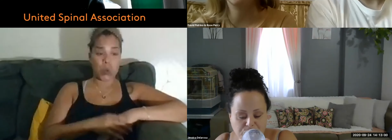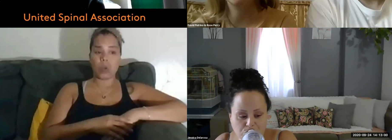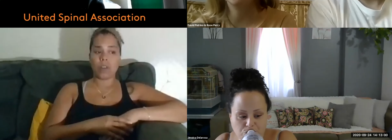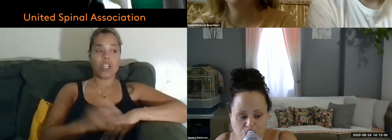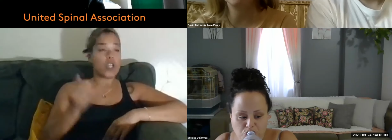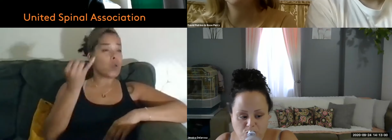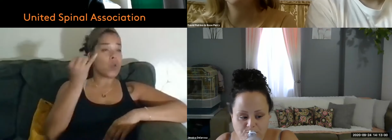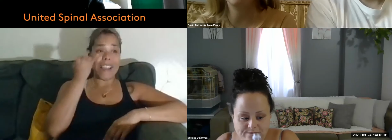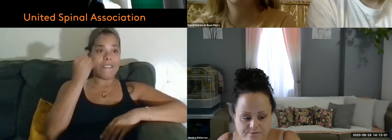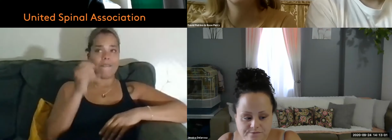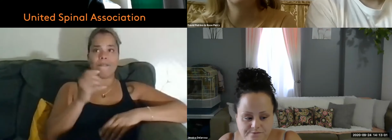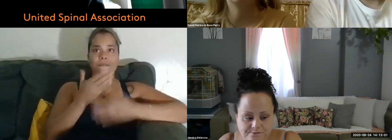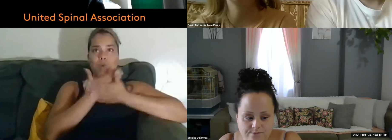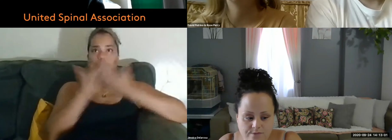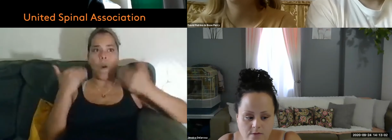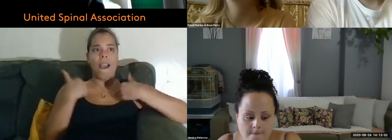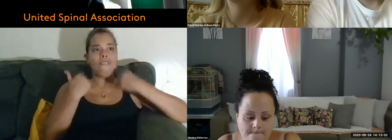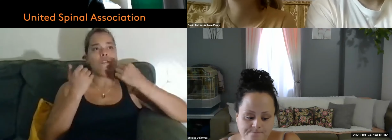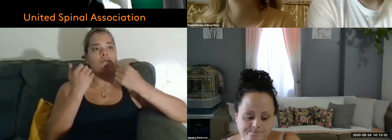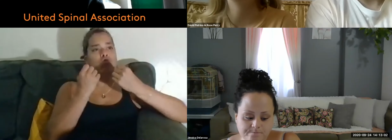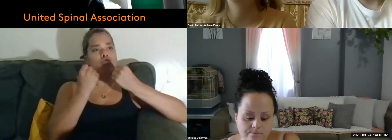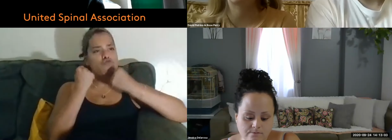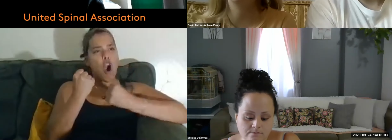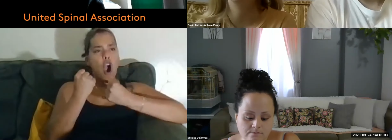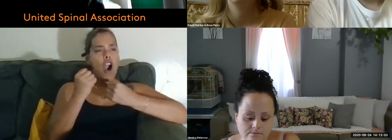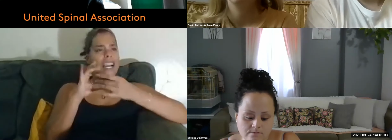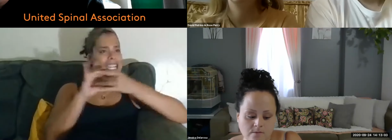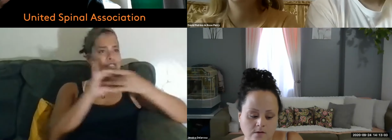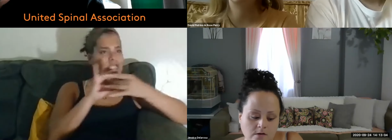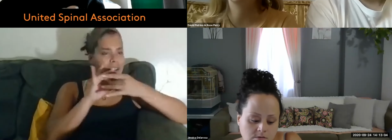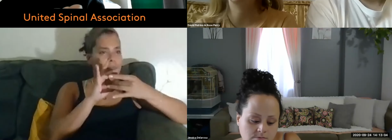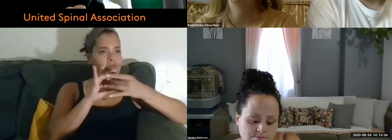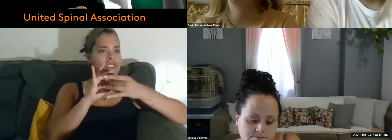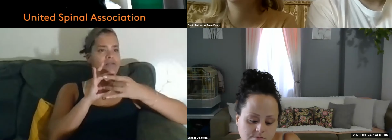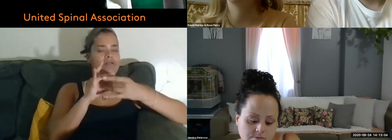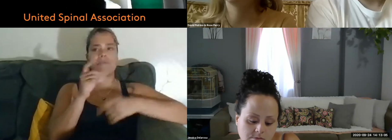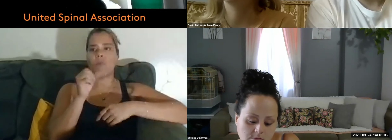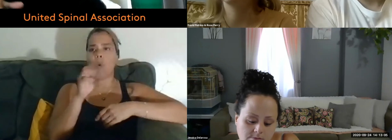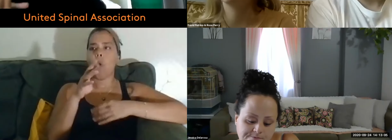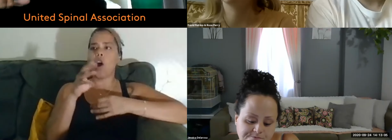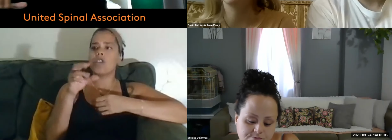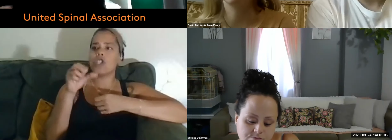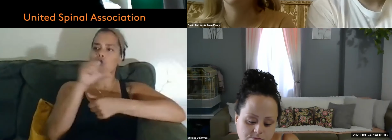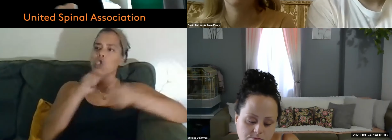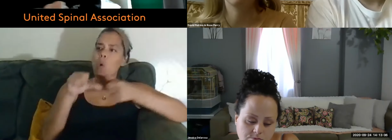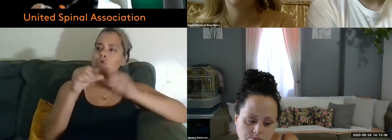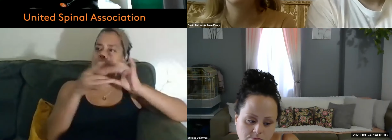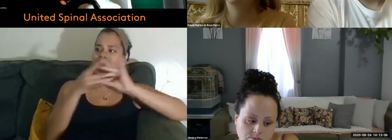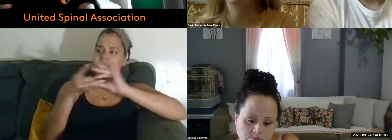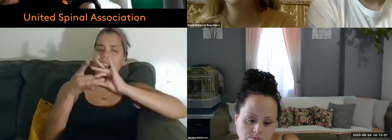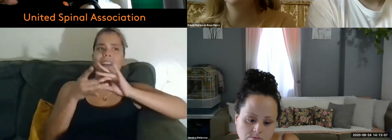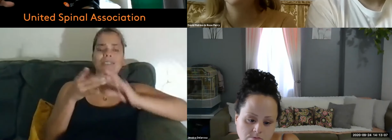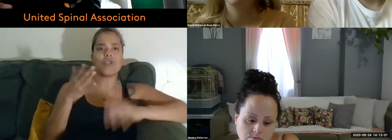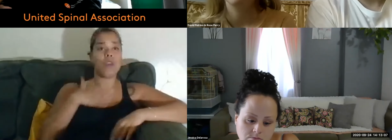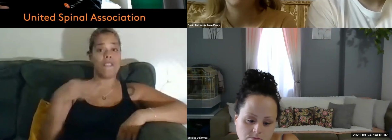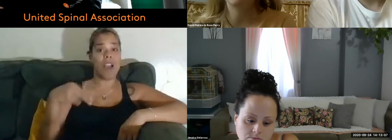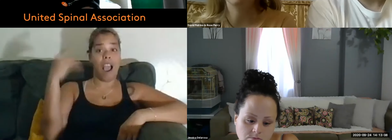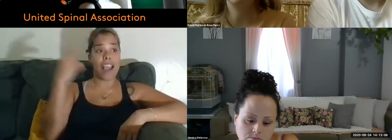interpersonal relationships in your life, or you don't have a lot of social ties, you're at significant increased risk for heart